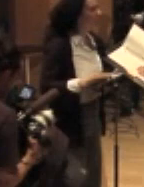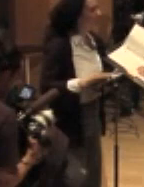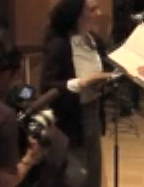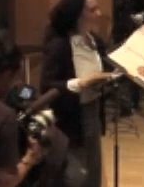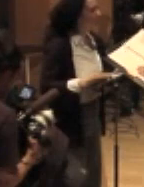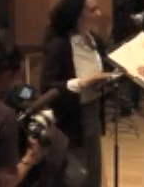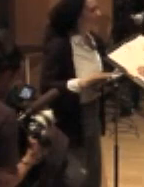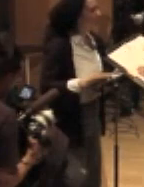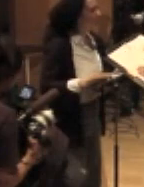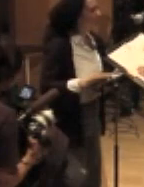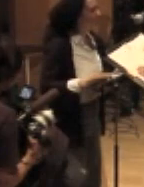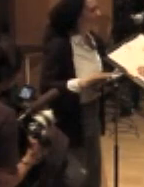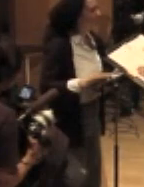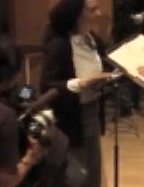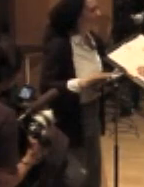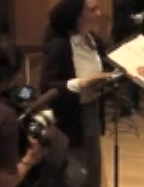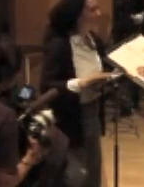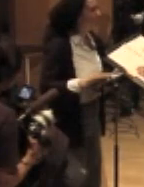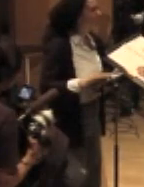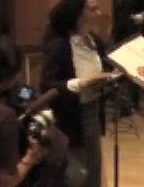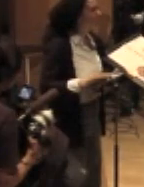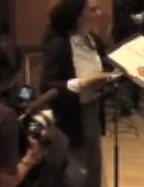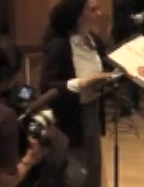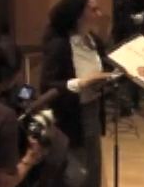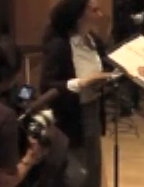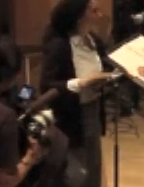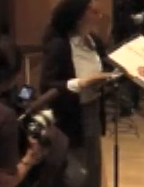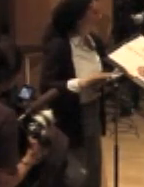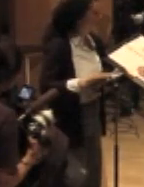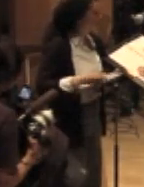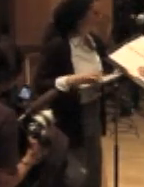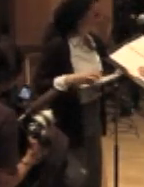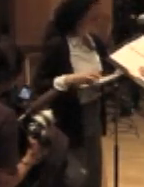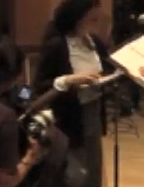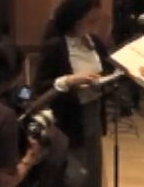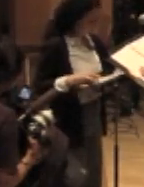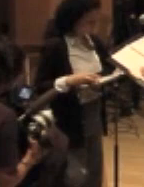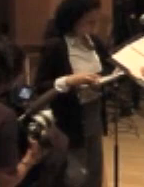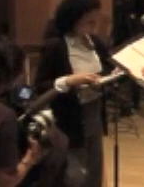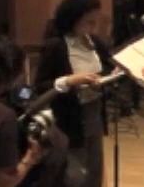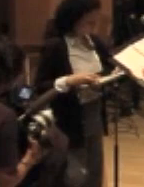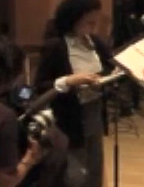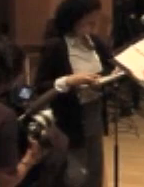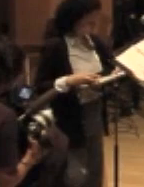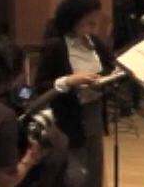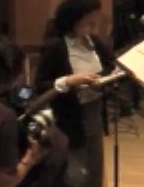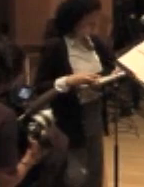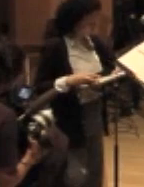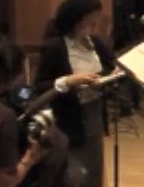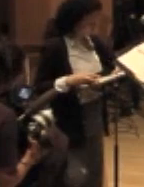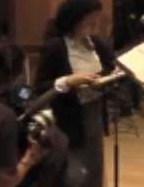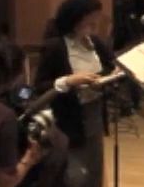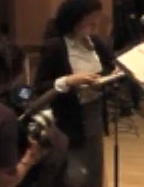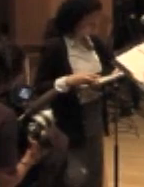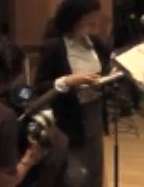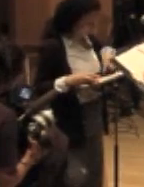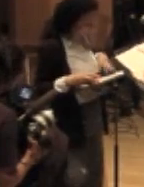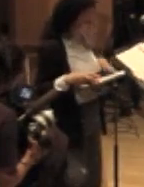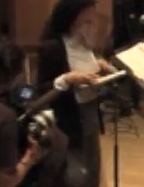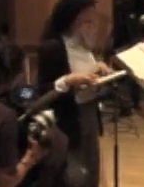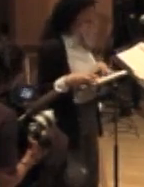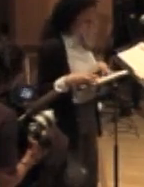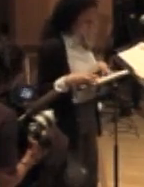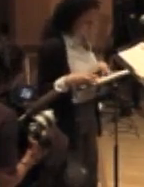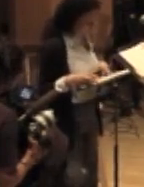left she stands there looking after them Smiles wistfully after them and walks around a little walks around a little looking at photos and things in the